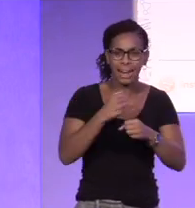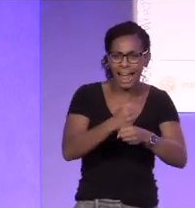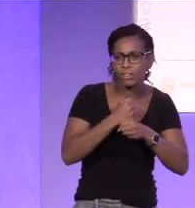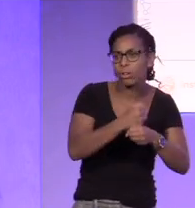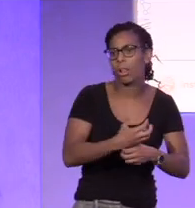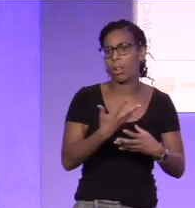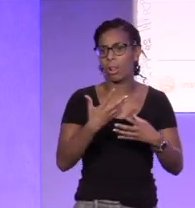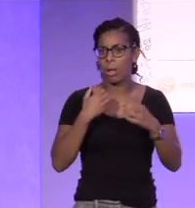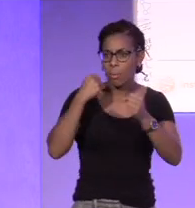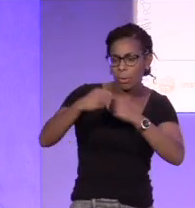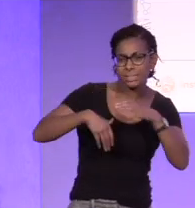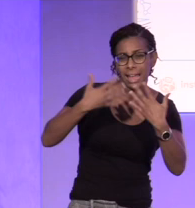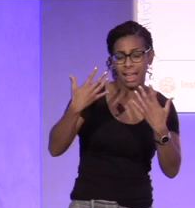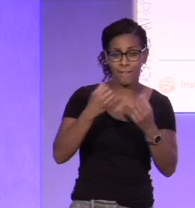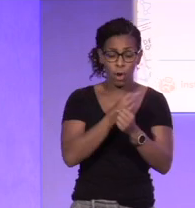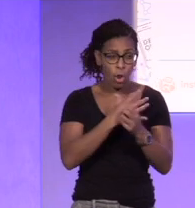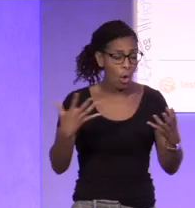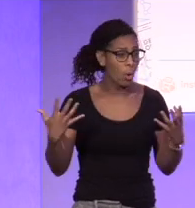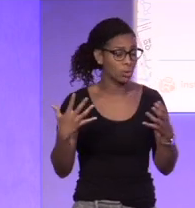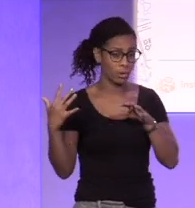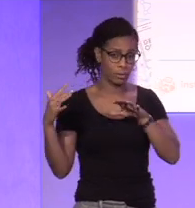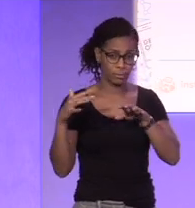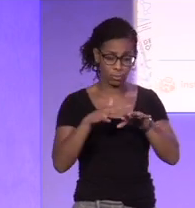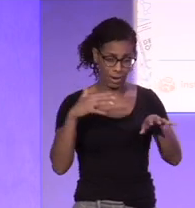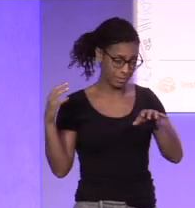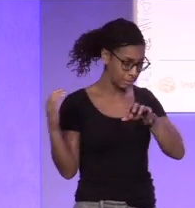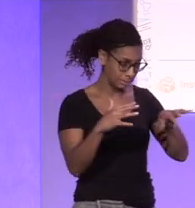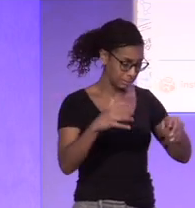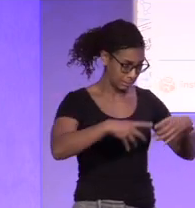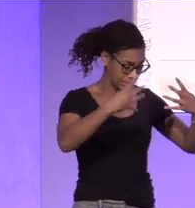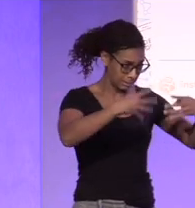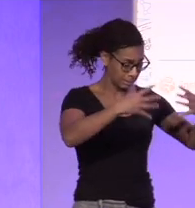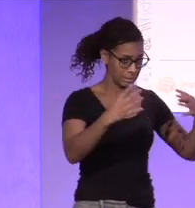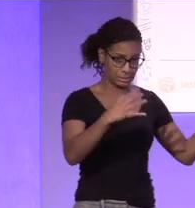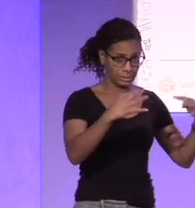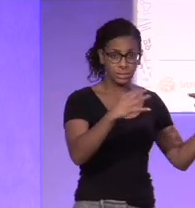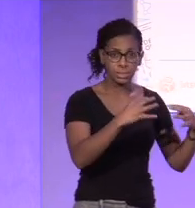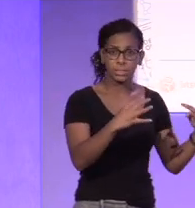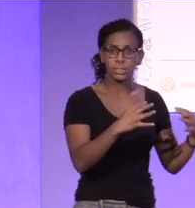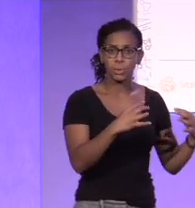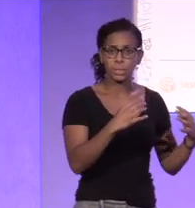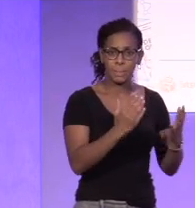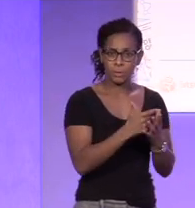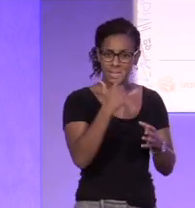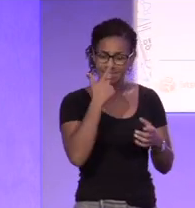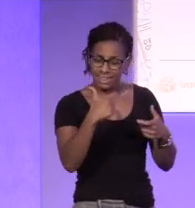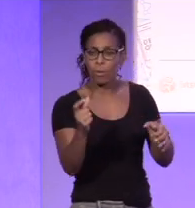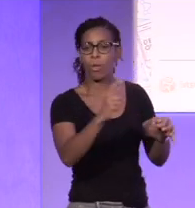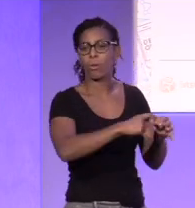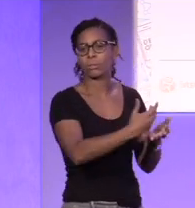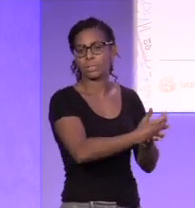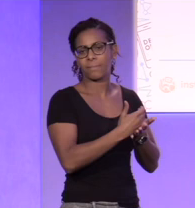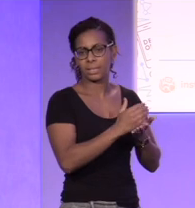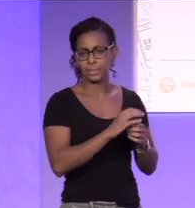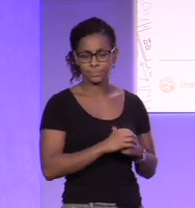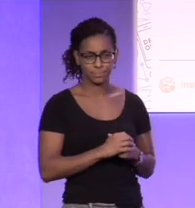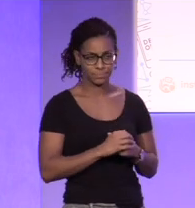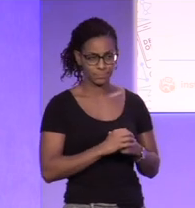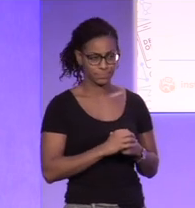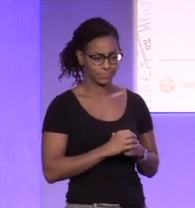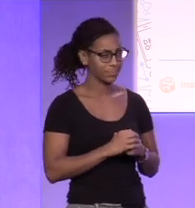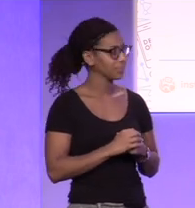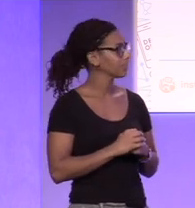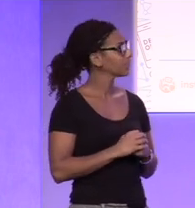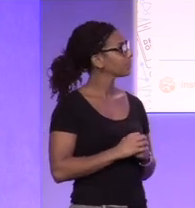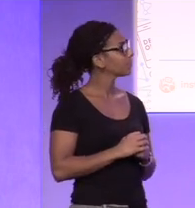absolutely monumental traffic volumes. Now, login and registration is going to be the setting for our story today. In fact, it's going to be the main character. So I'm going to